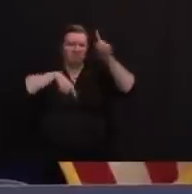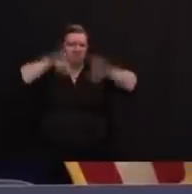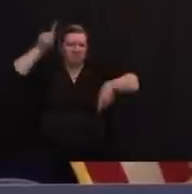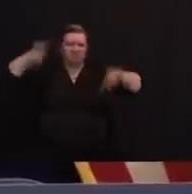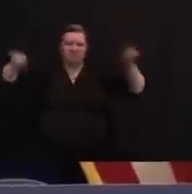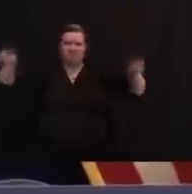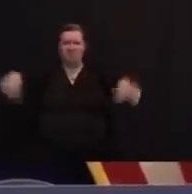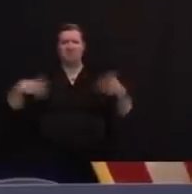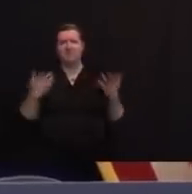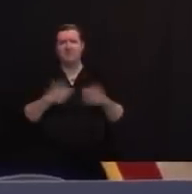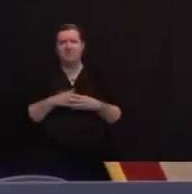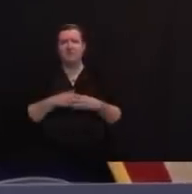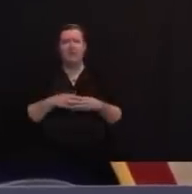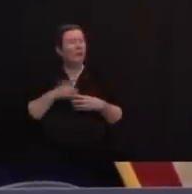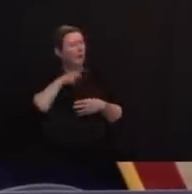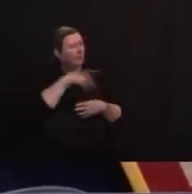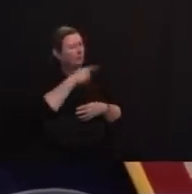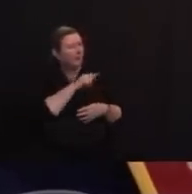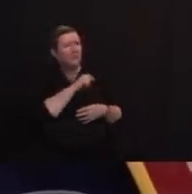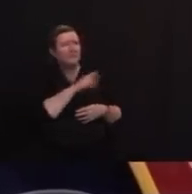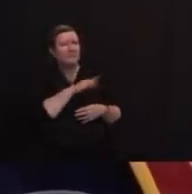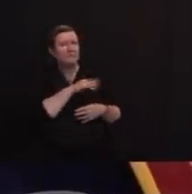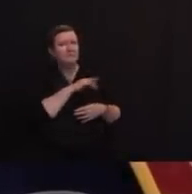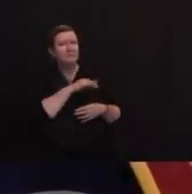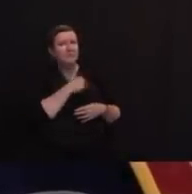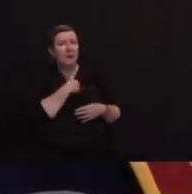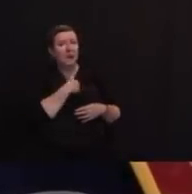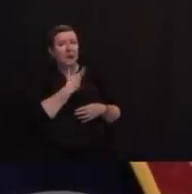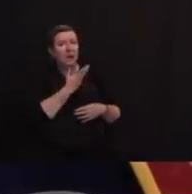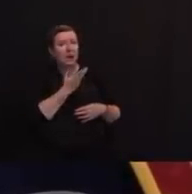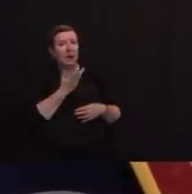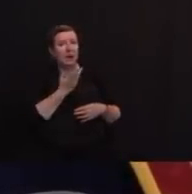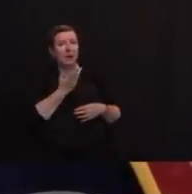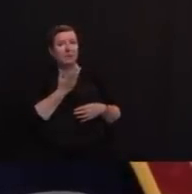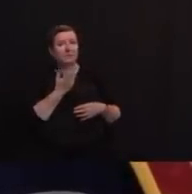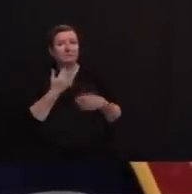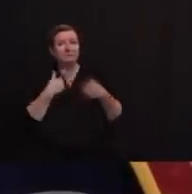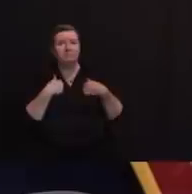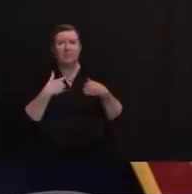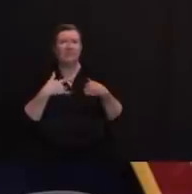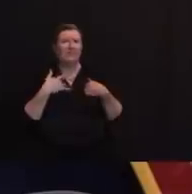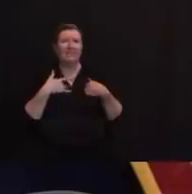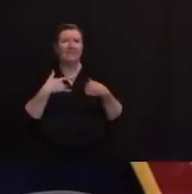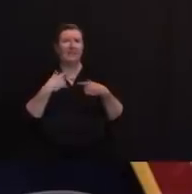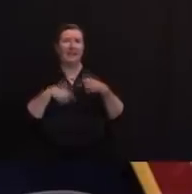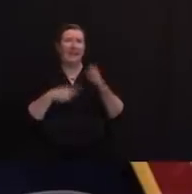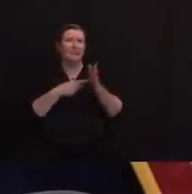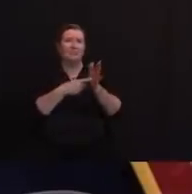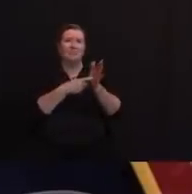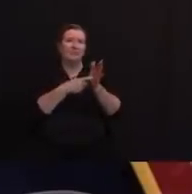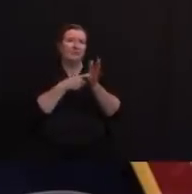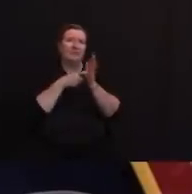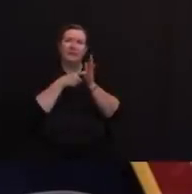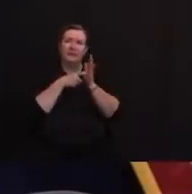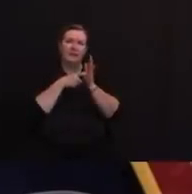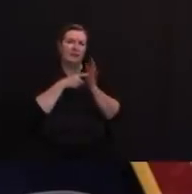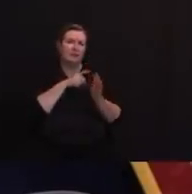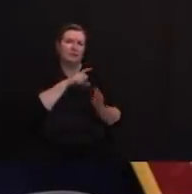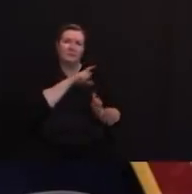the legal minds in the room, I don't think we can mandate it, Dustin, but I would certainly hope,